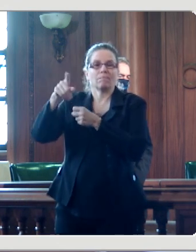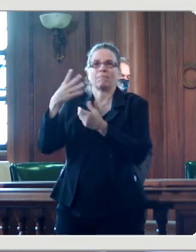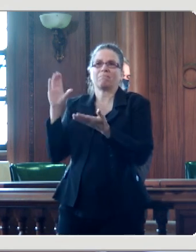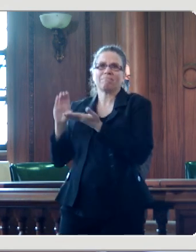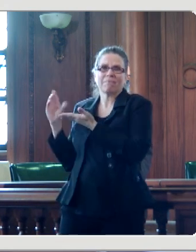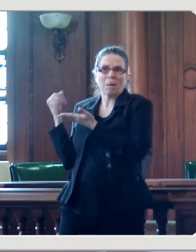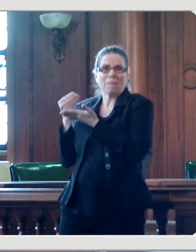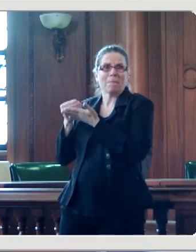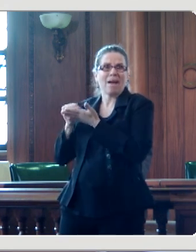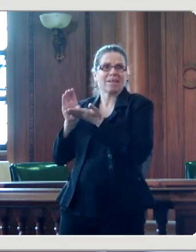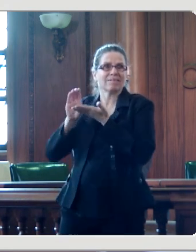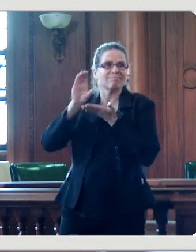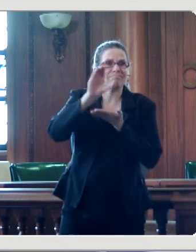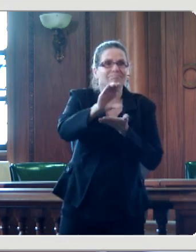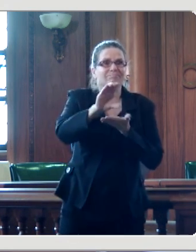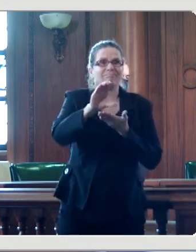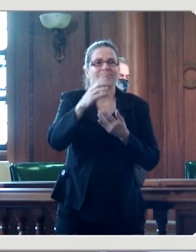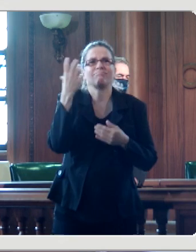done in March.